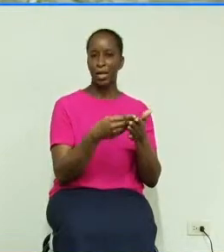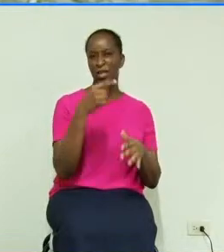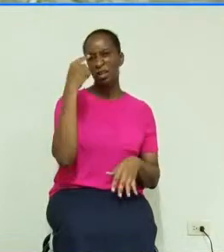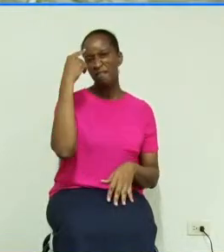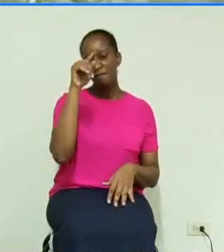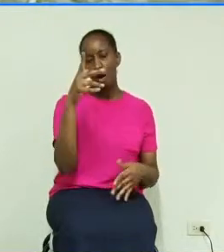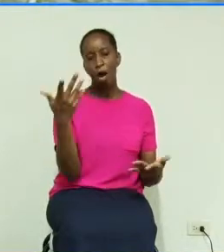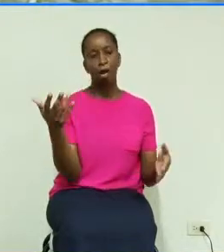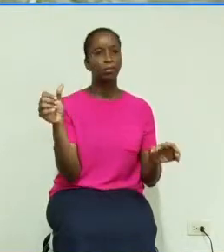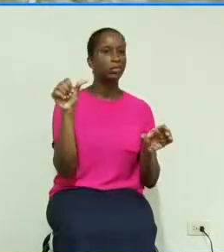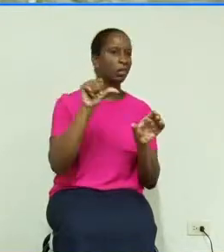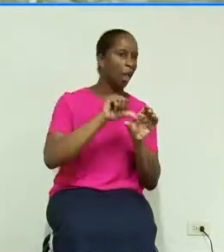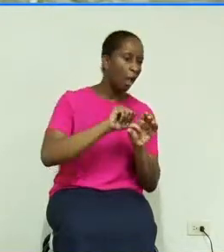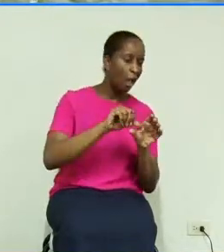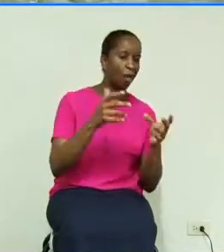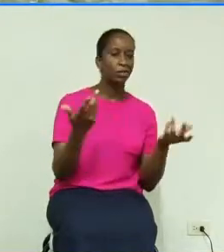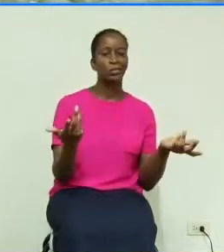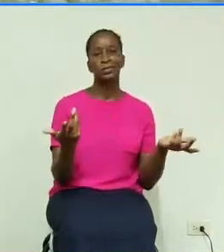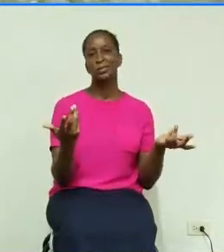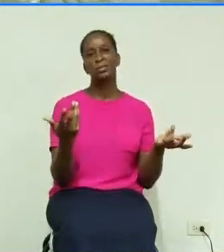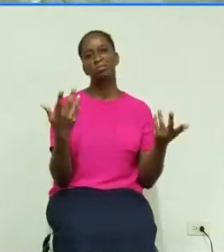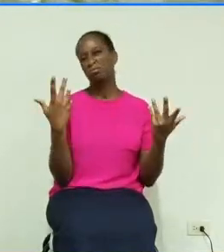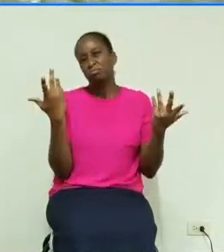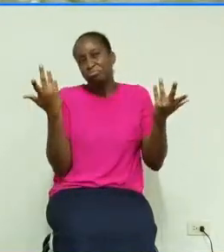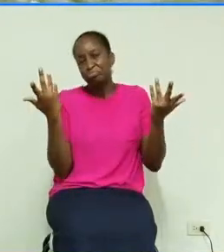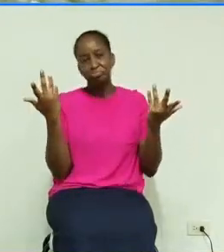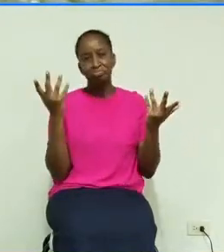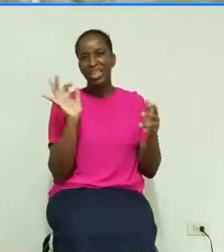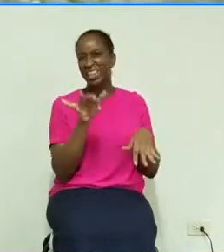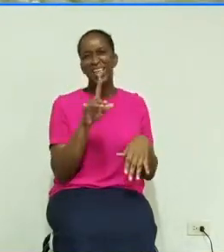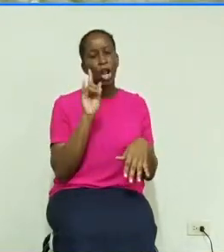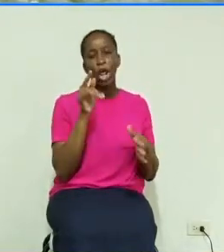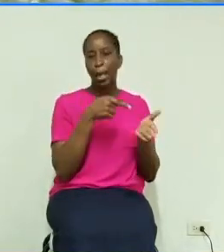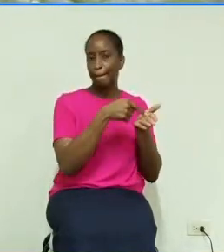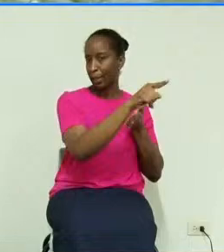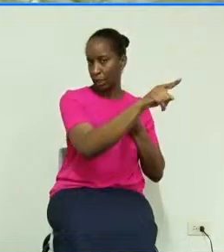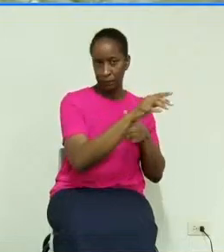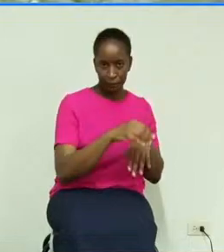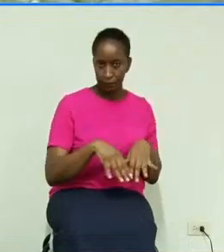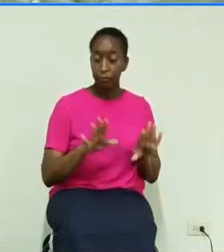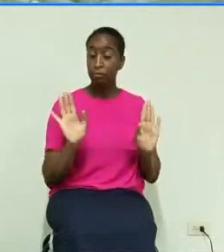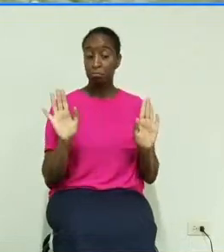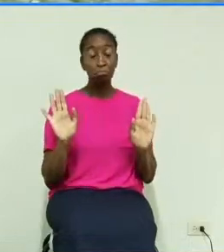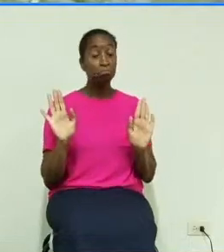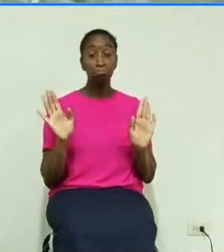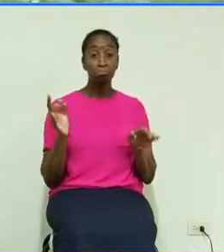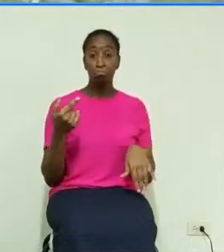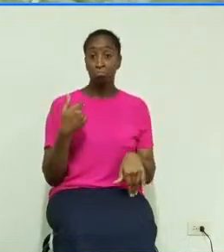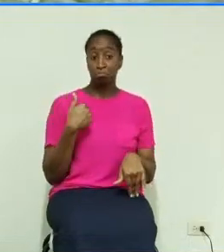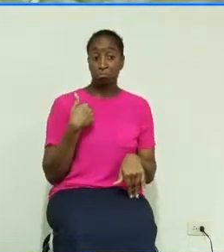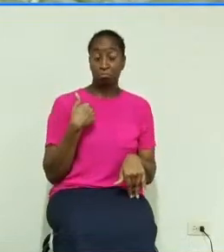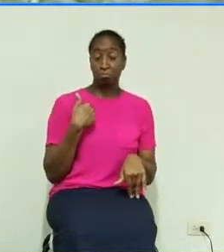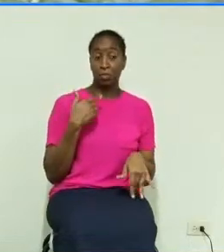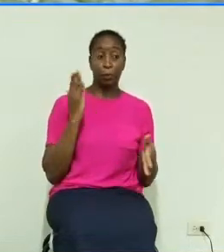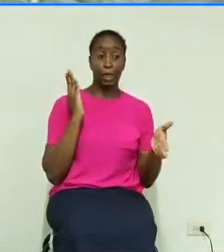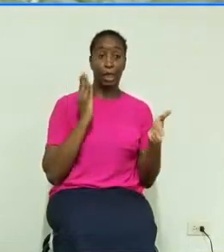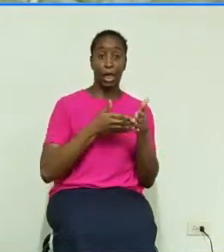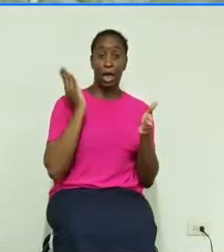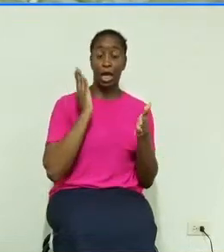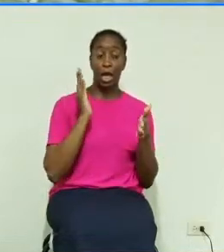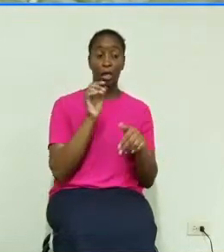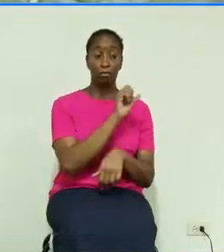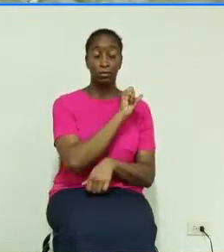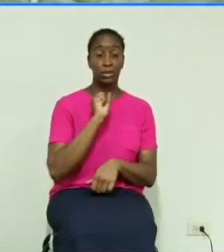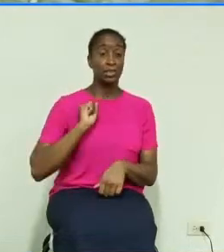said, Senator Thompson, I didn't have any quarrel with a senator being paid, or even a stipend, if you call it